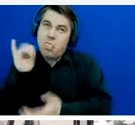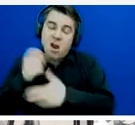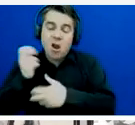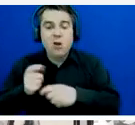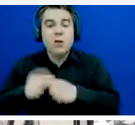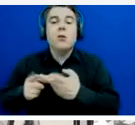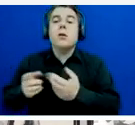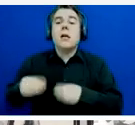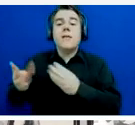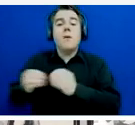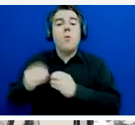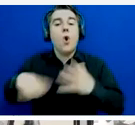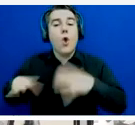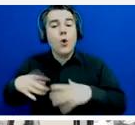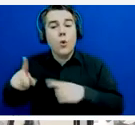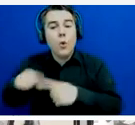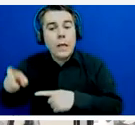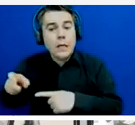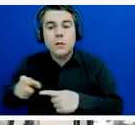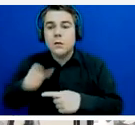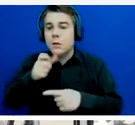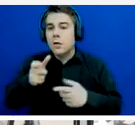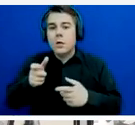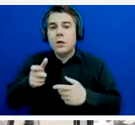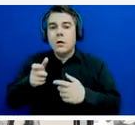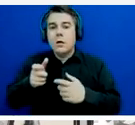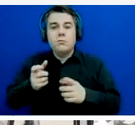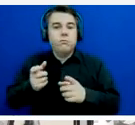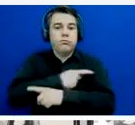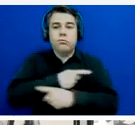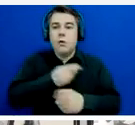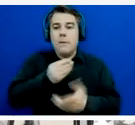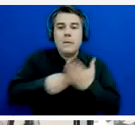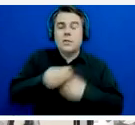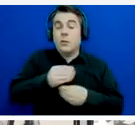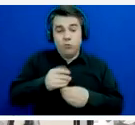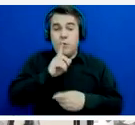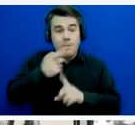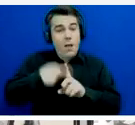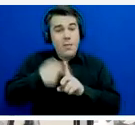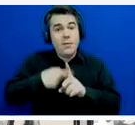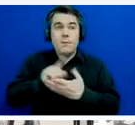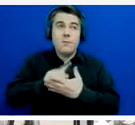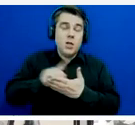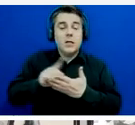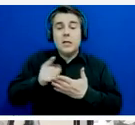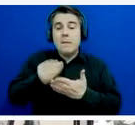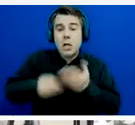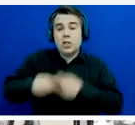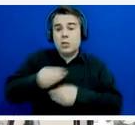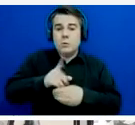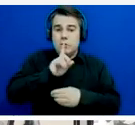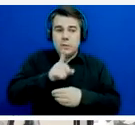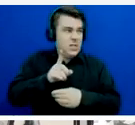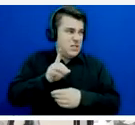extra clothing when they needed them wasn't awful on our budget. Like, we were so tight with our monthly budget or our weekly budget that it was like, did we buy